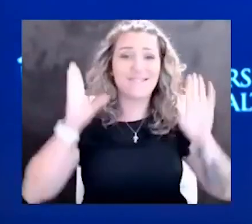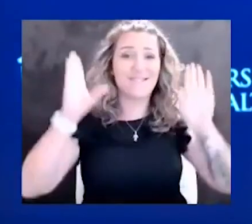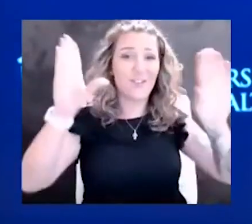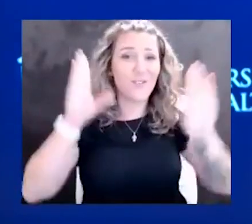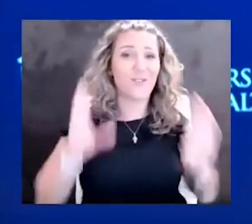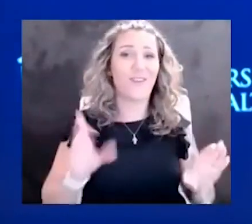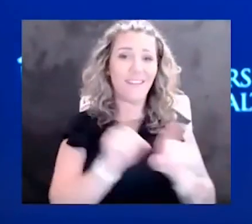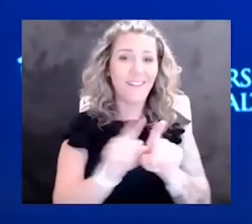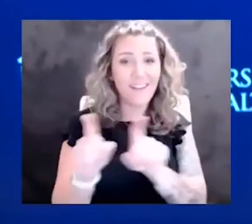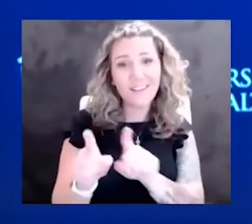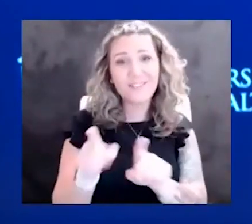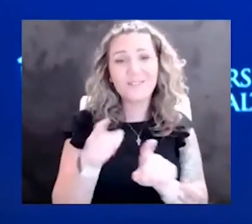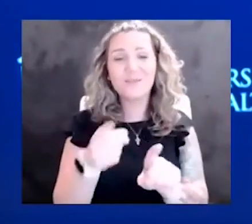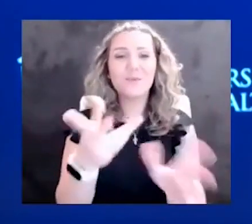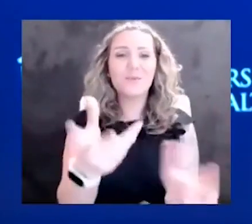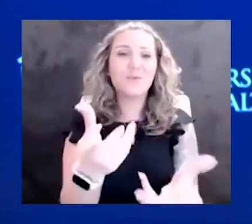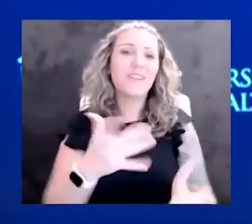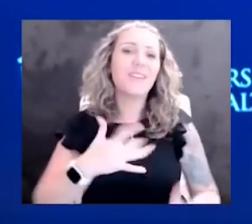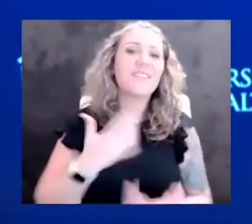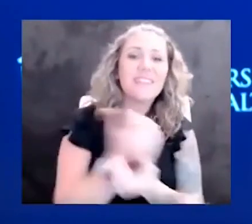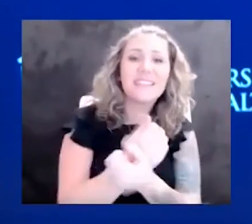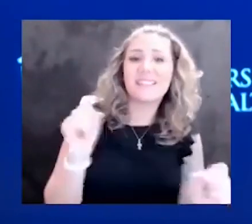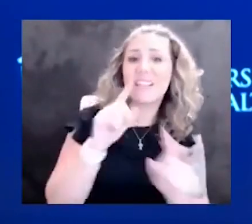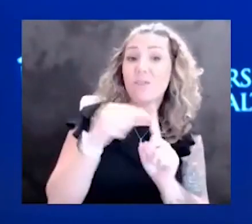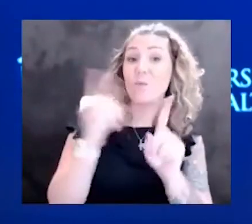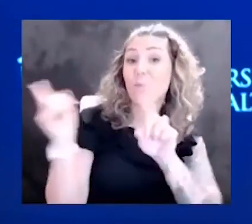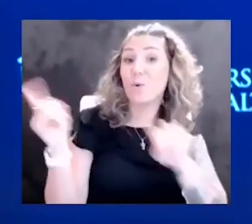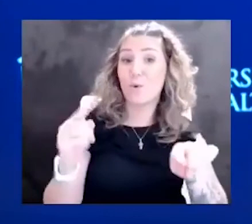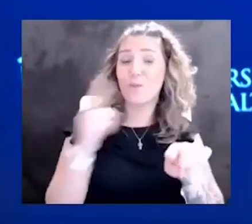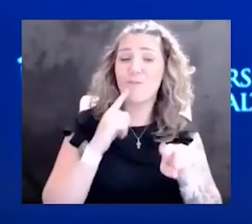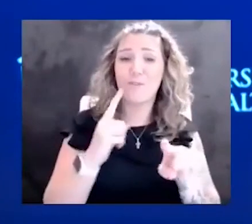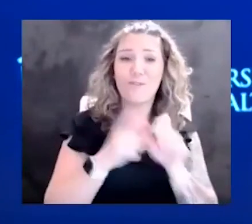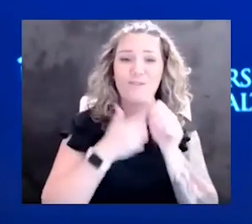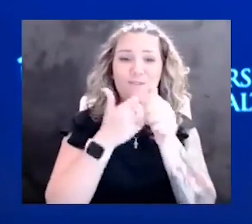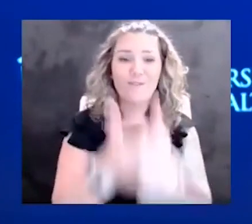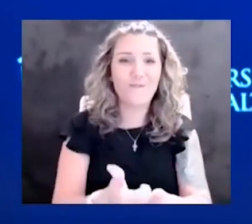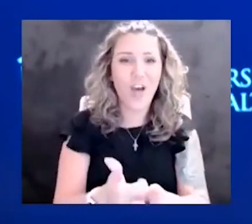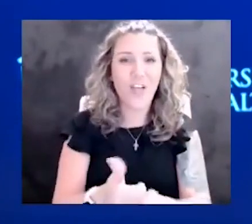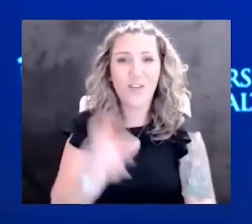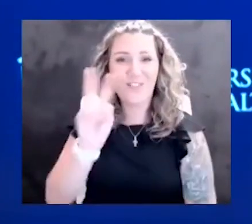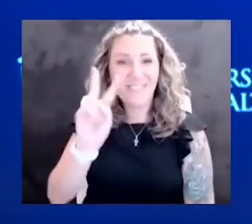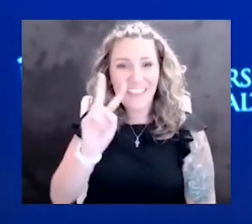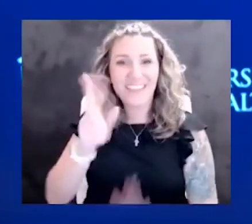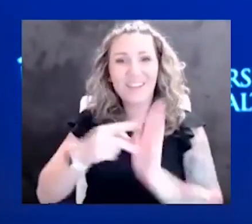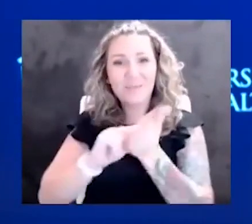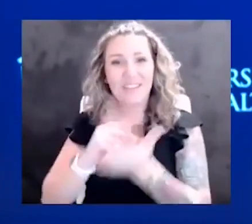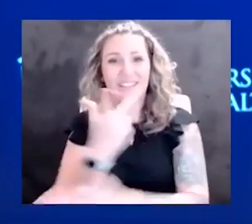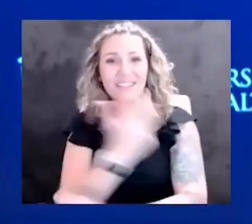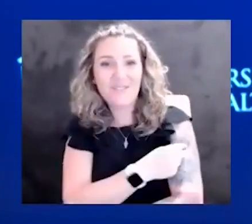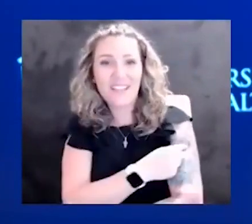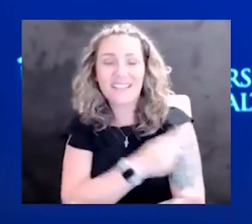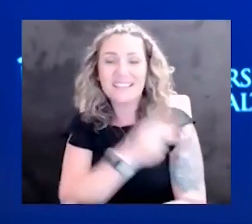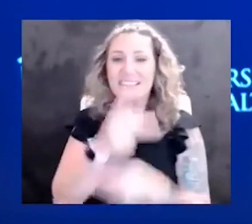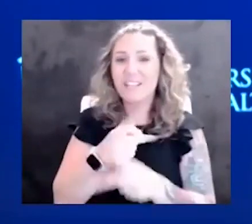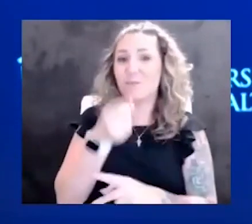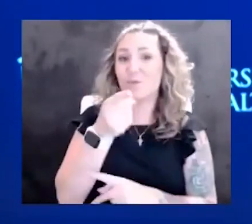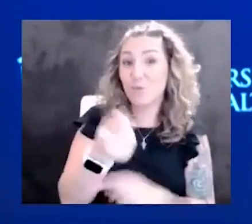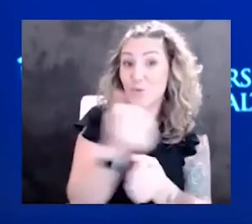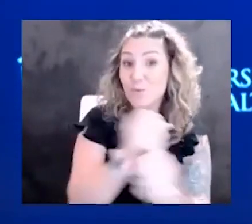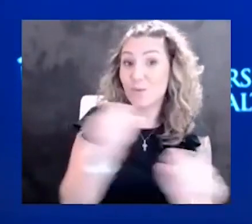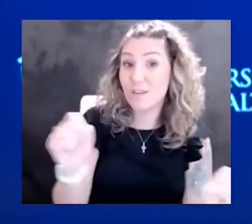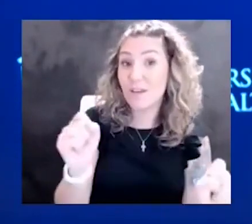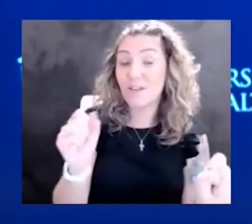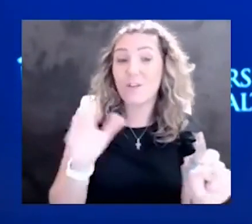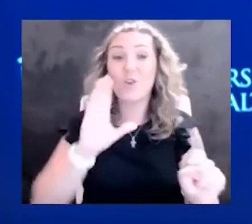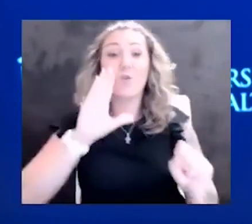You want to feel safe when you go? Follow the V for vaccination. That keeps you safe. It keeps your loved ones